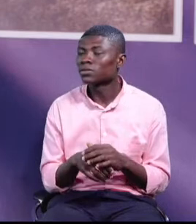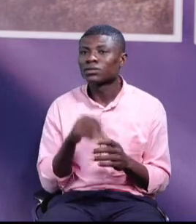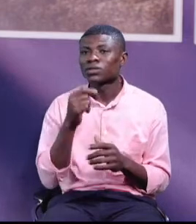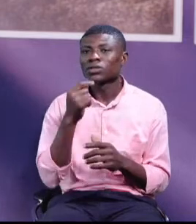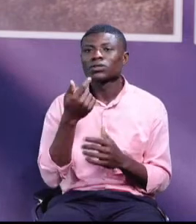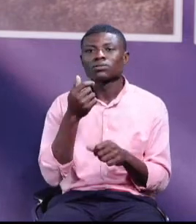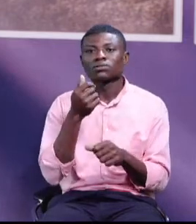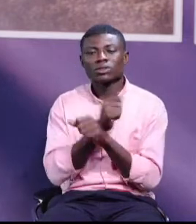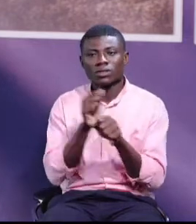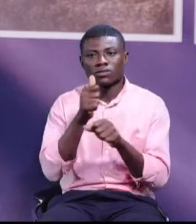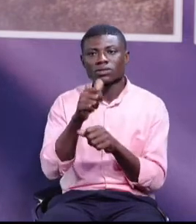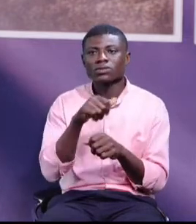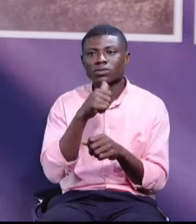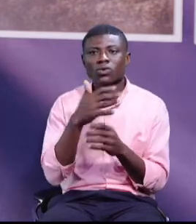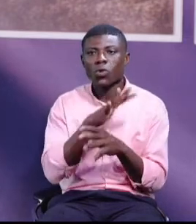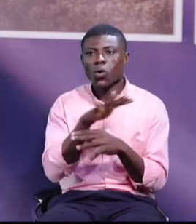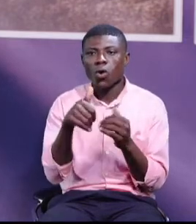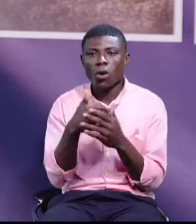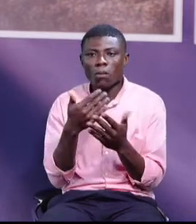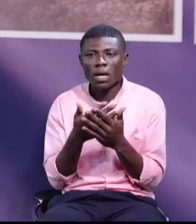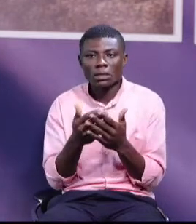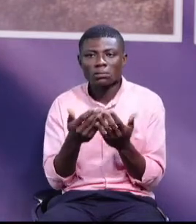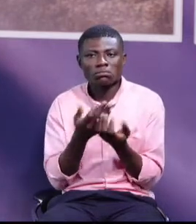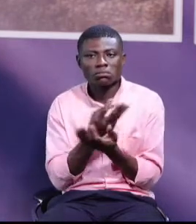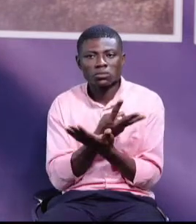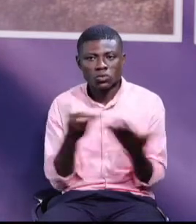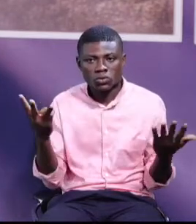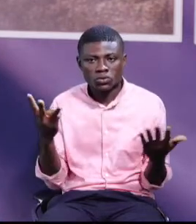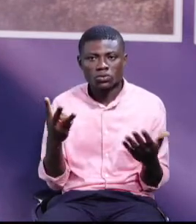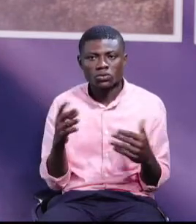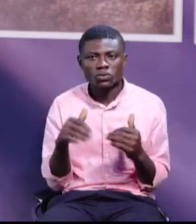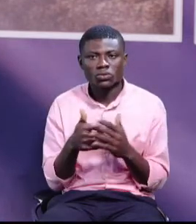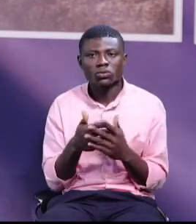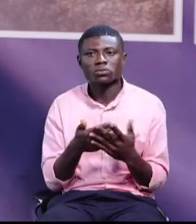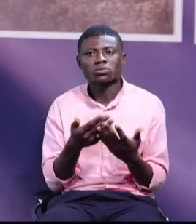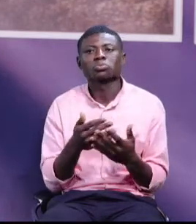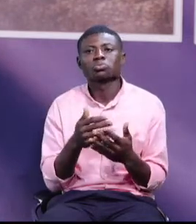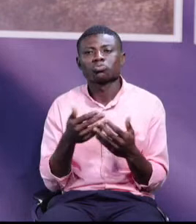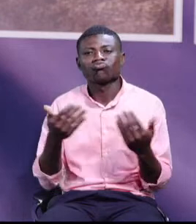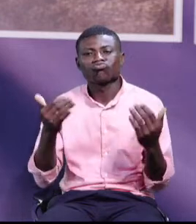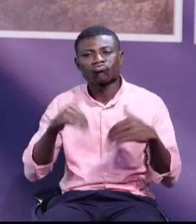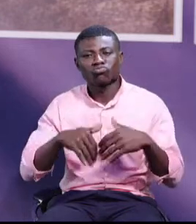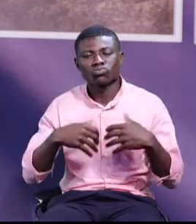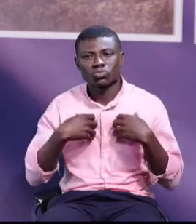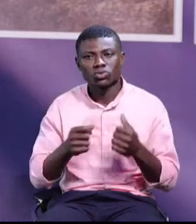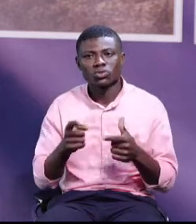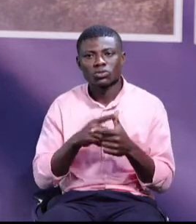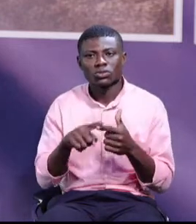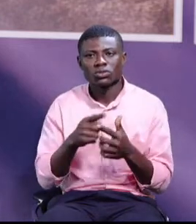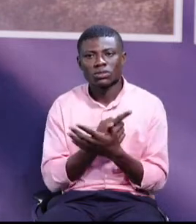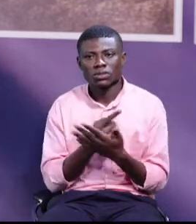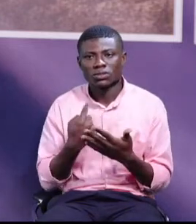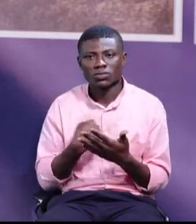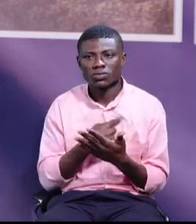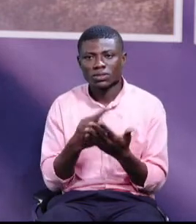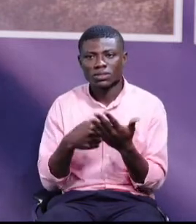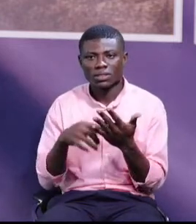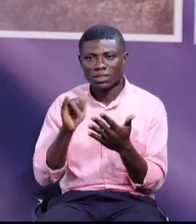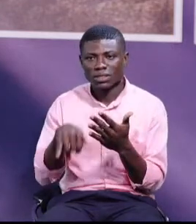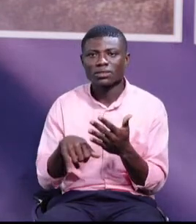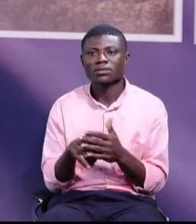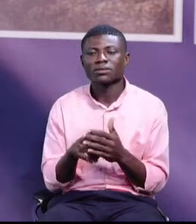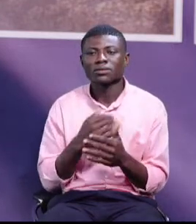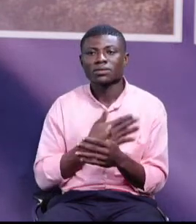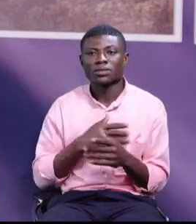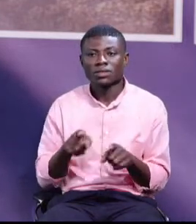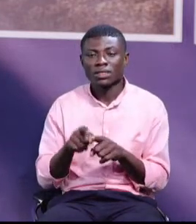face, that you don't go crashing down, that you crash or you land well? Next week you're going to go through all that. So